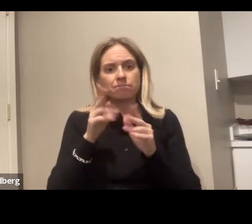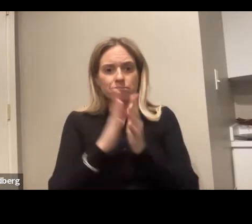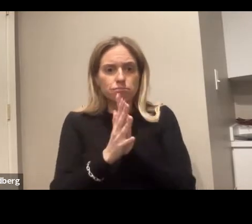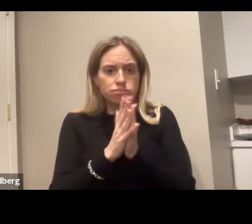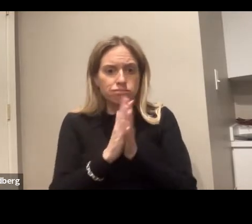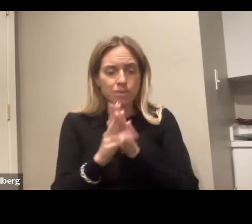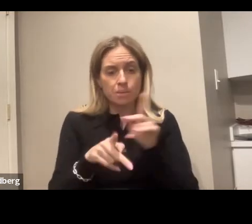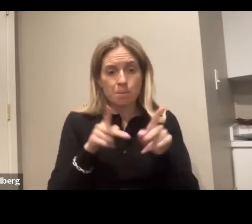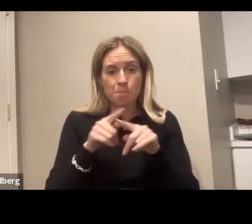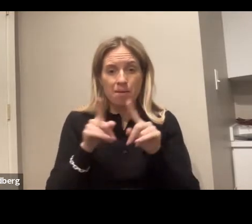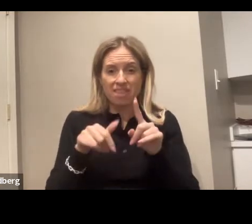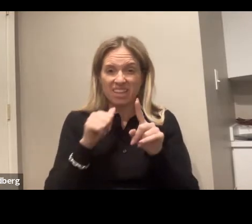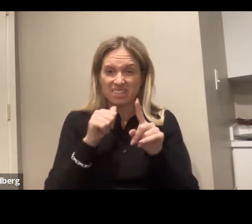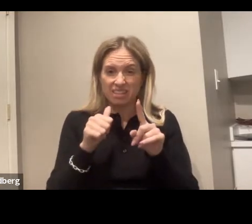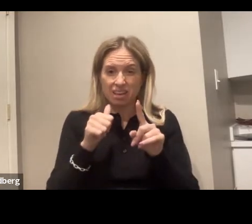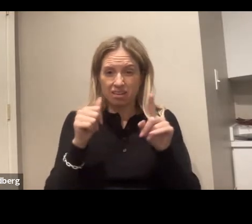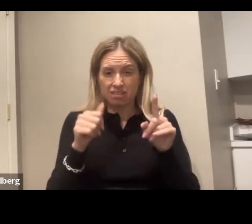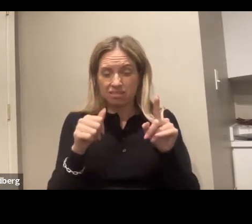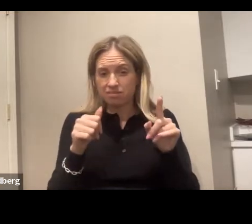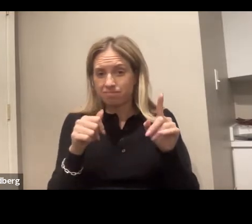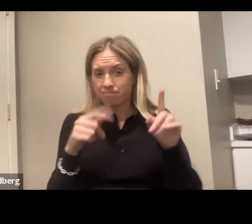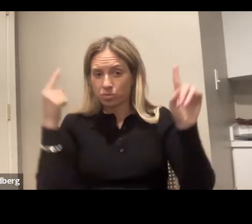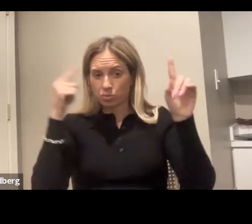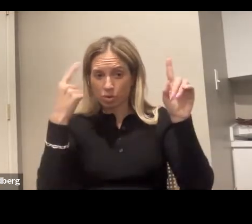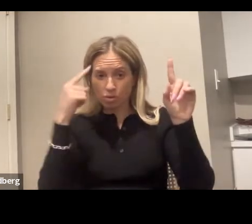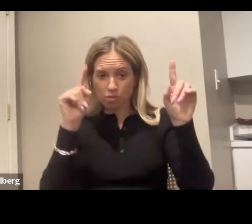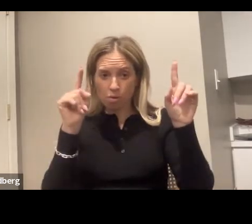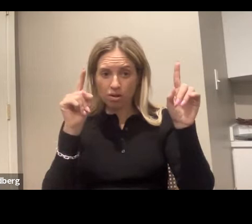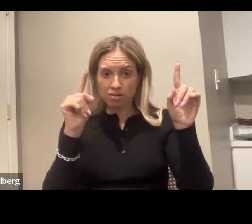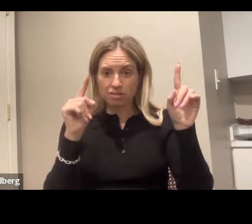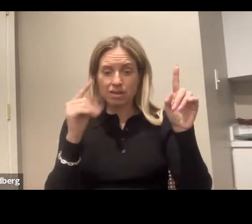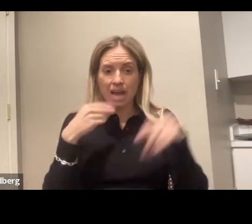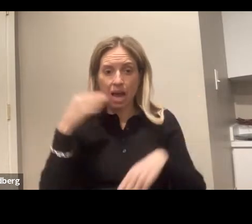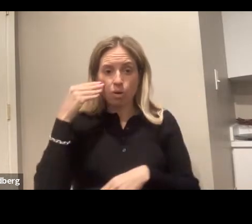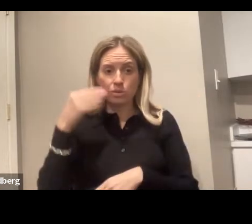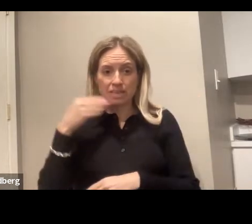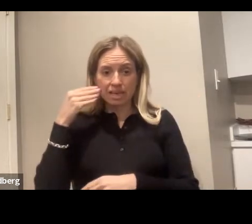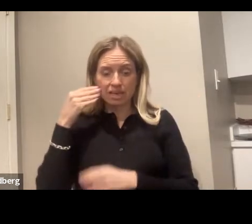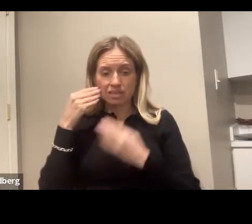of residential flat housing, which is what most of Trinidad is.